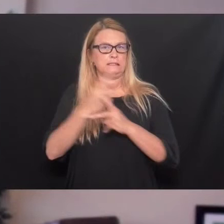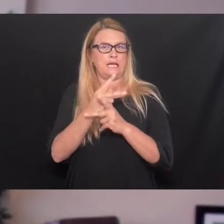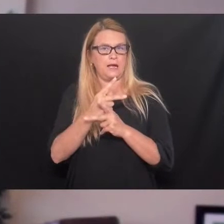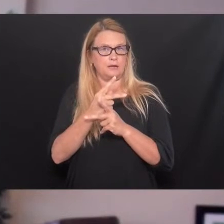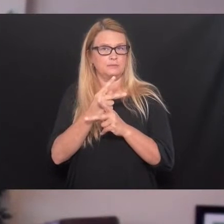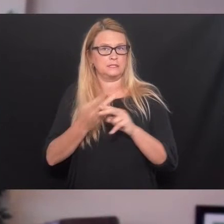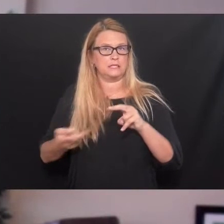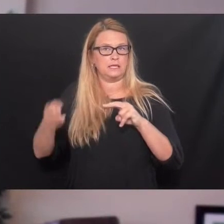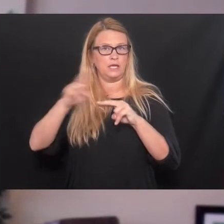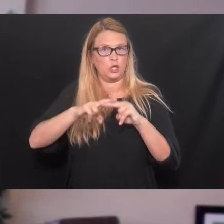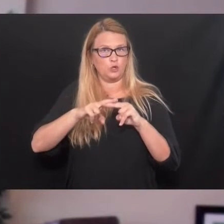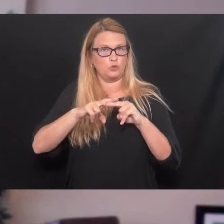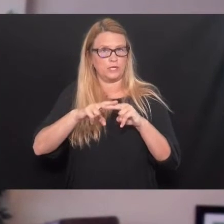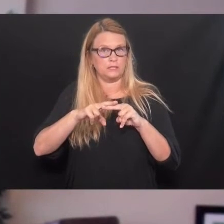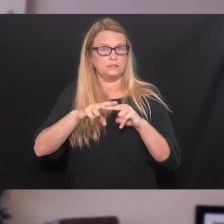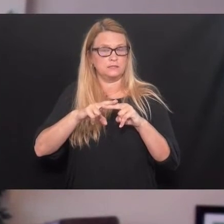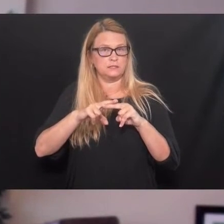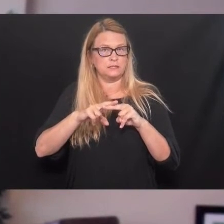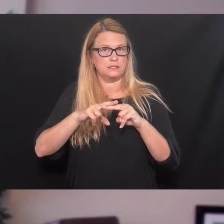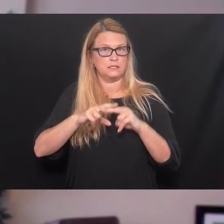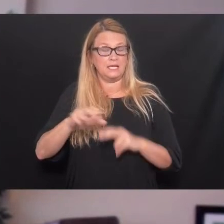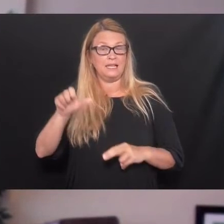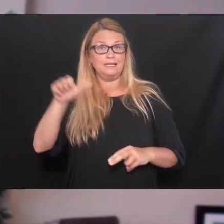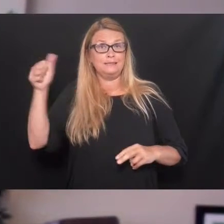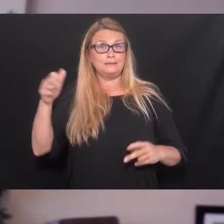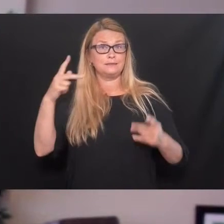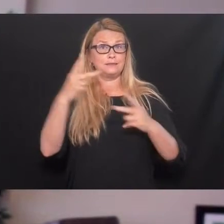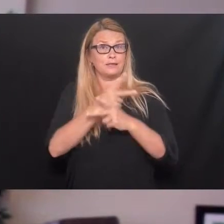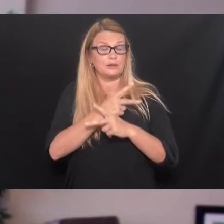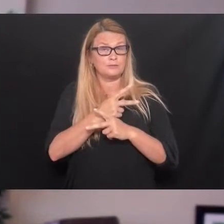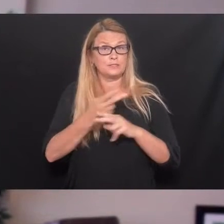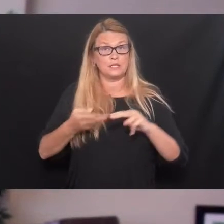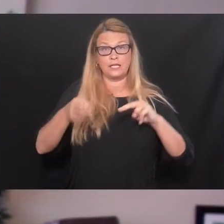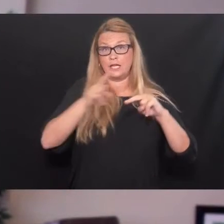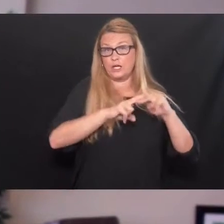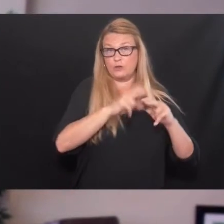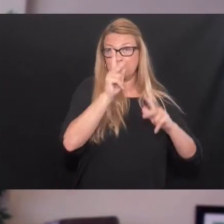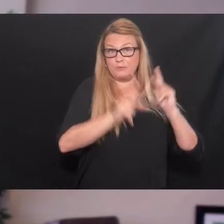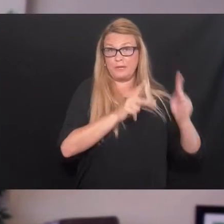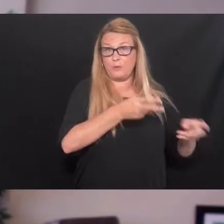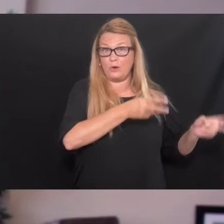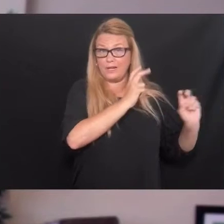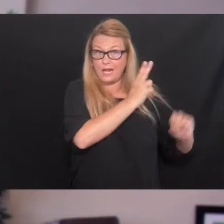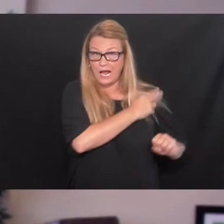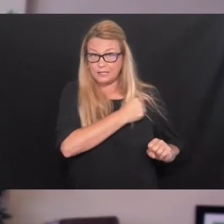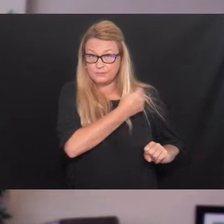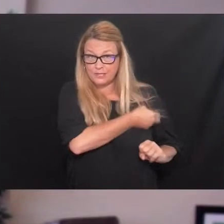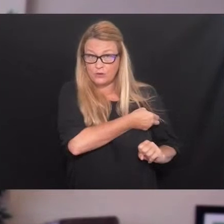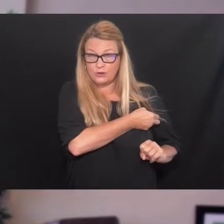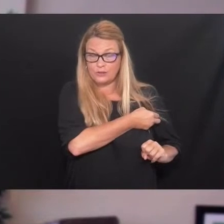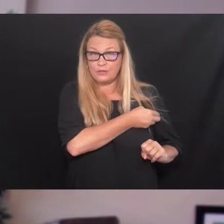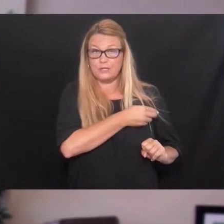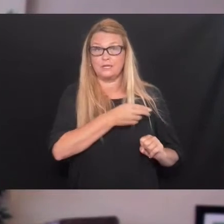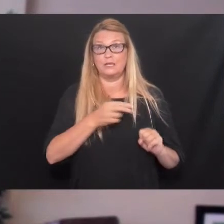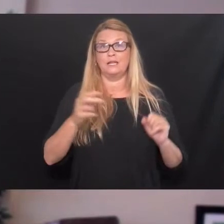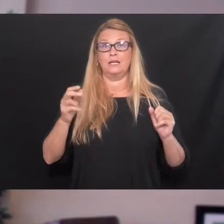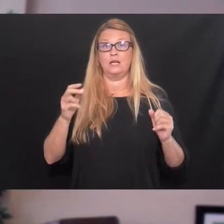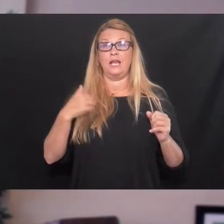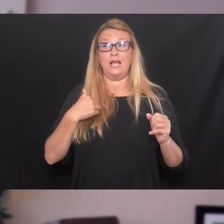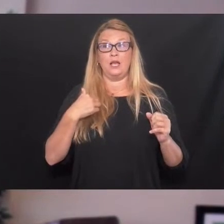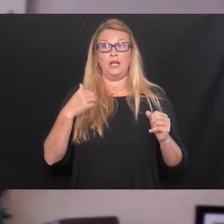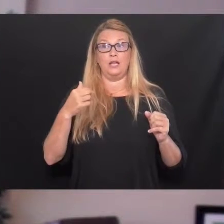active cases, a 10-fold increase in the number of people in the hospital with COVID-19 or suspected to